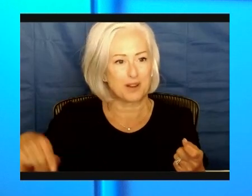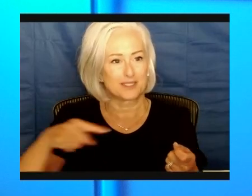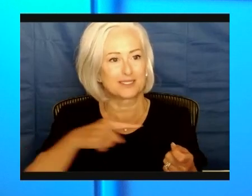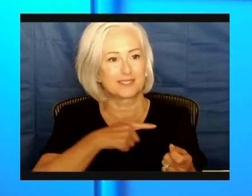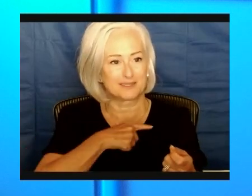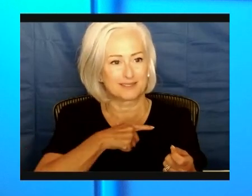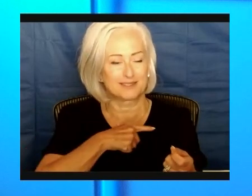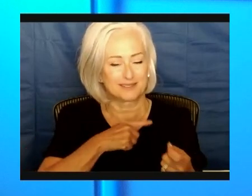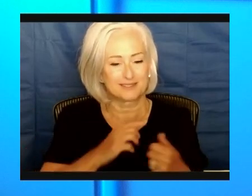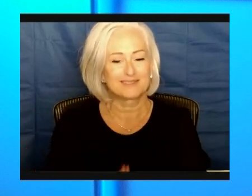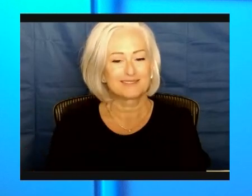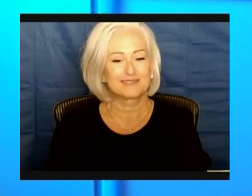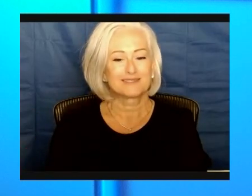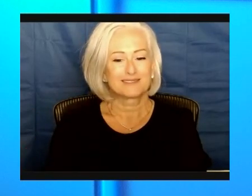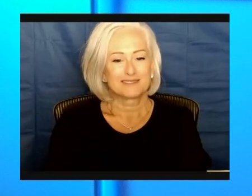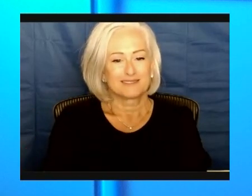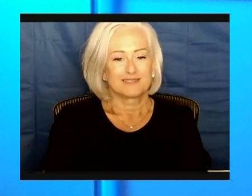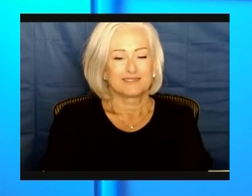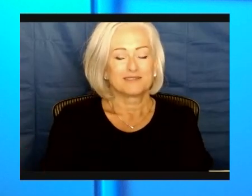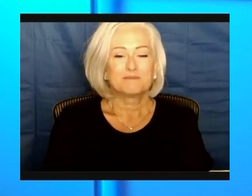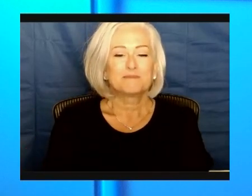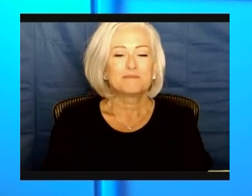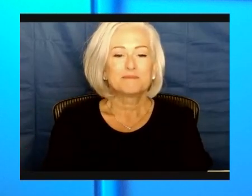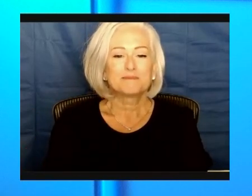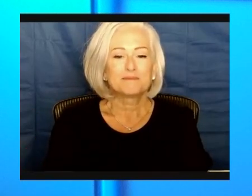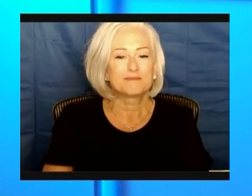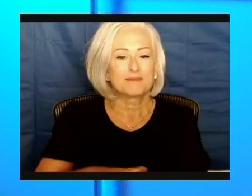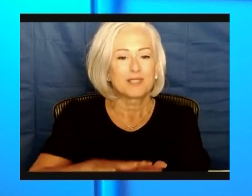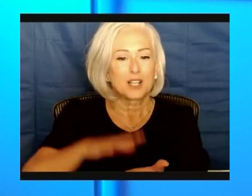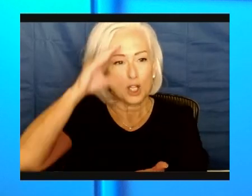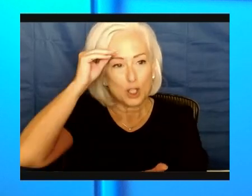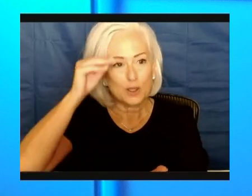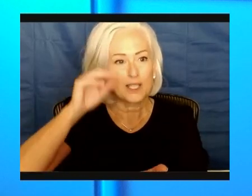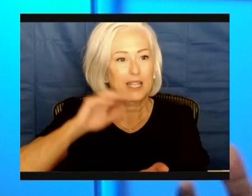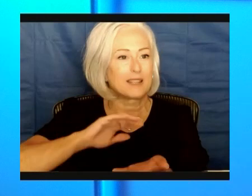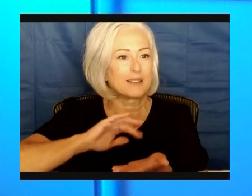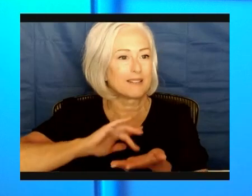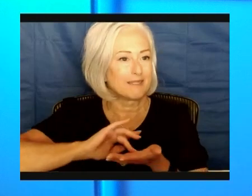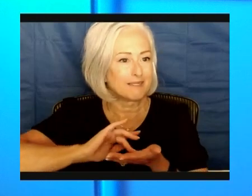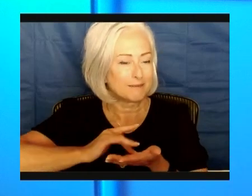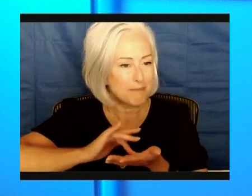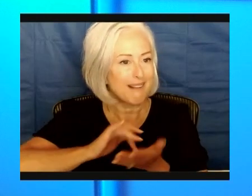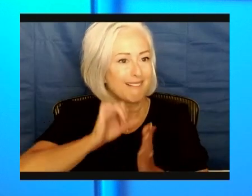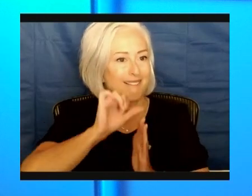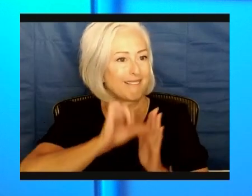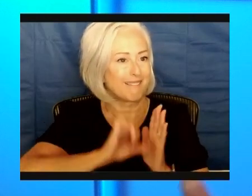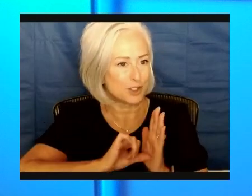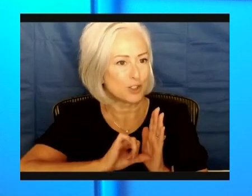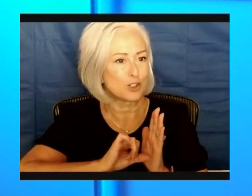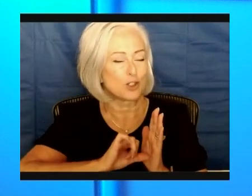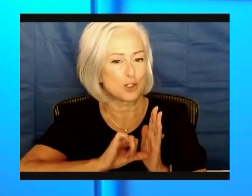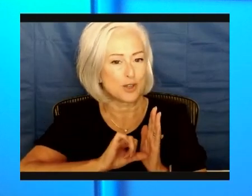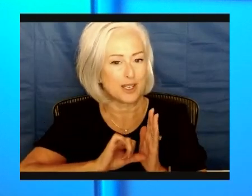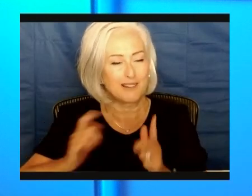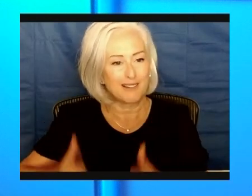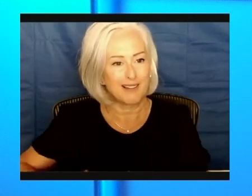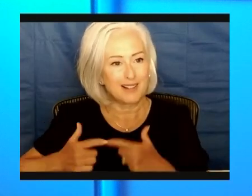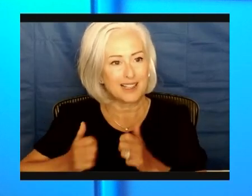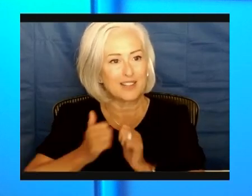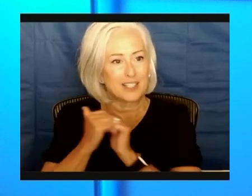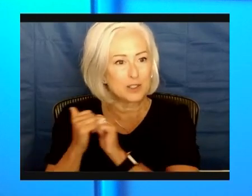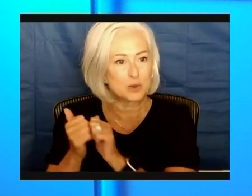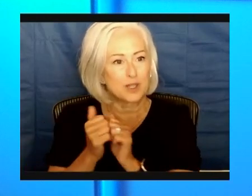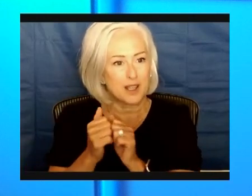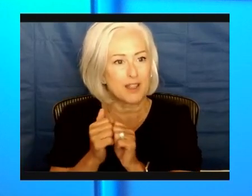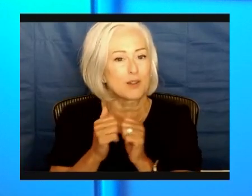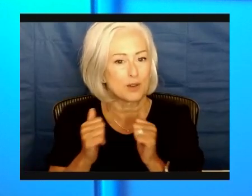learning here medical orthopedic surgery and living together with a